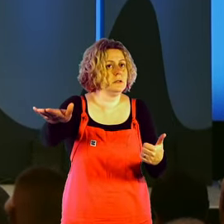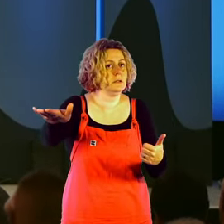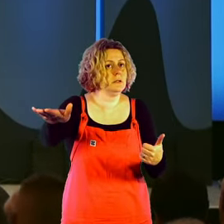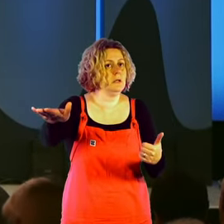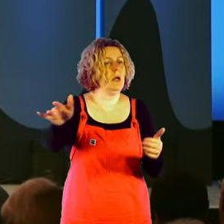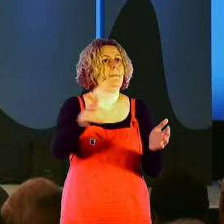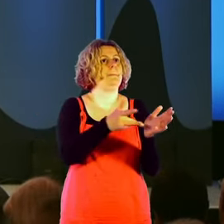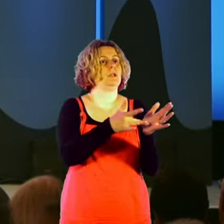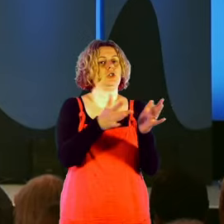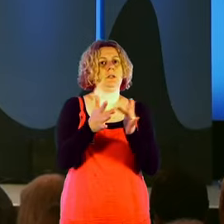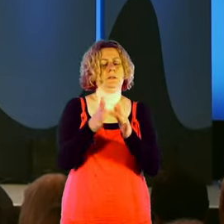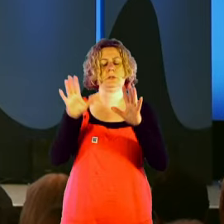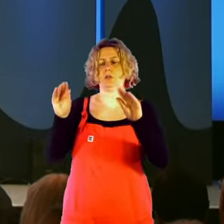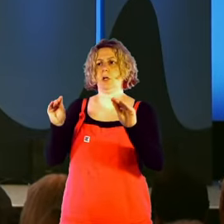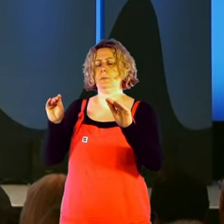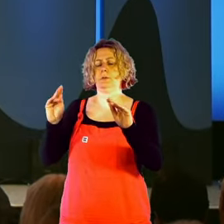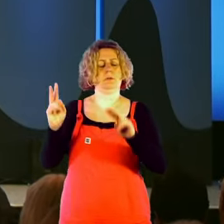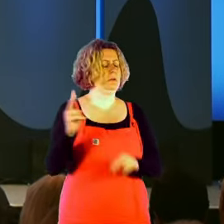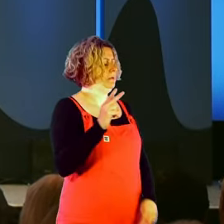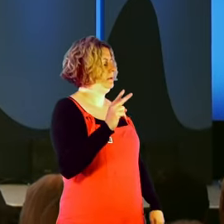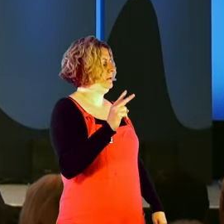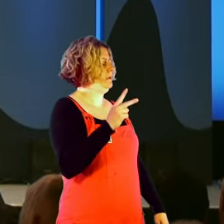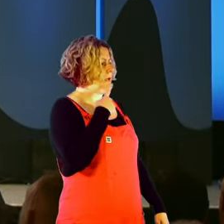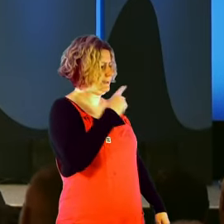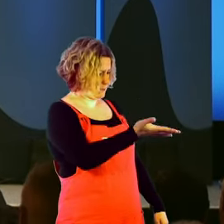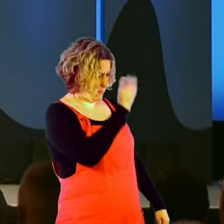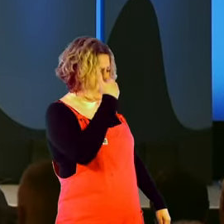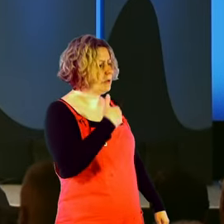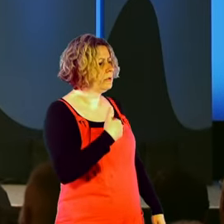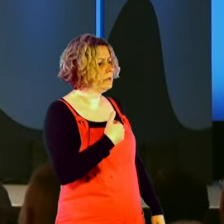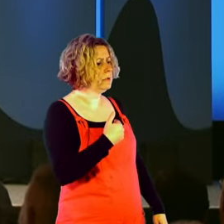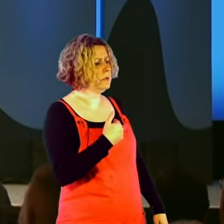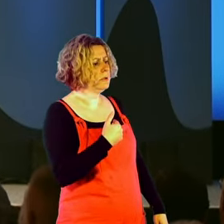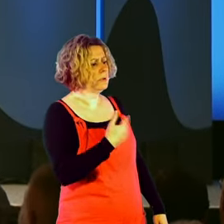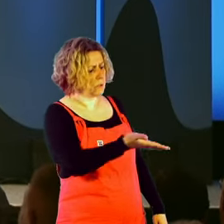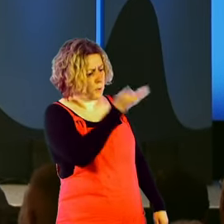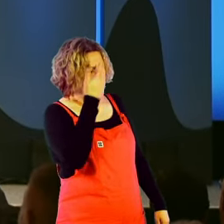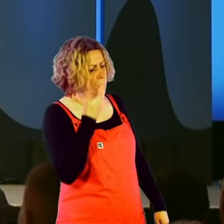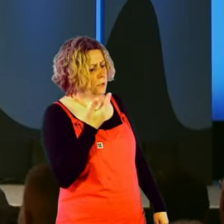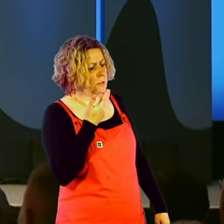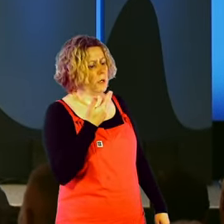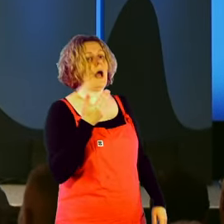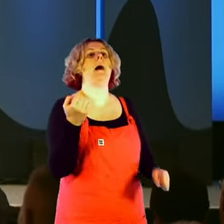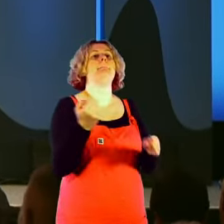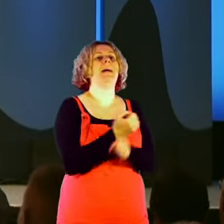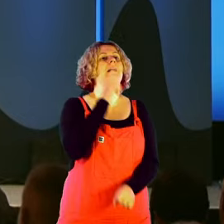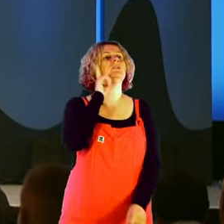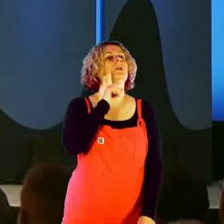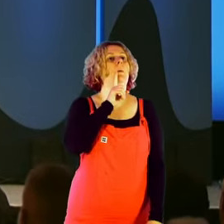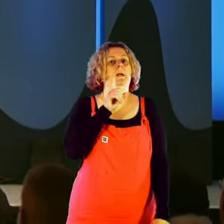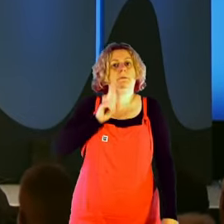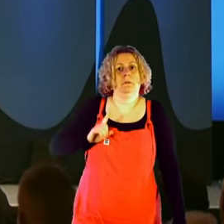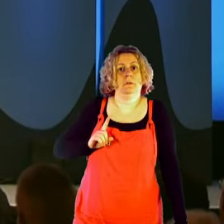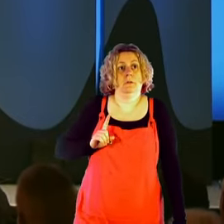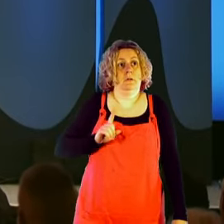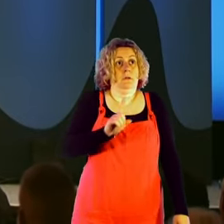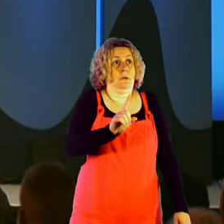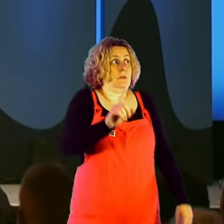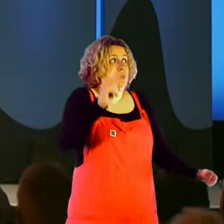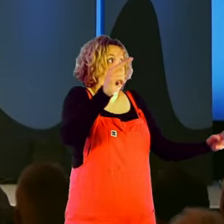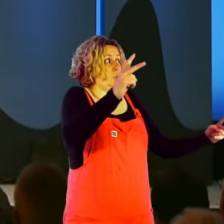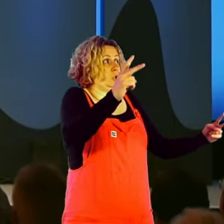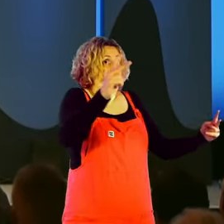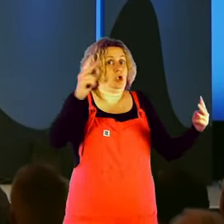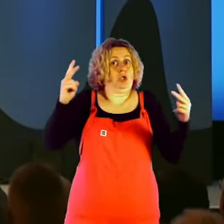he stops and he says, you know, come on, show yourself, and makes her show herself so that she can also be